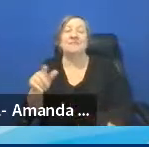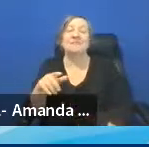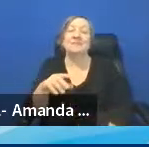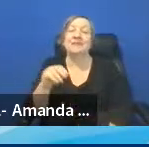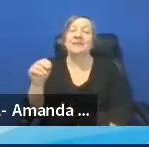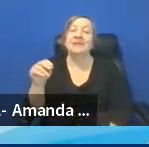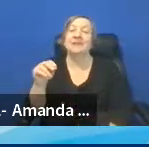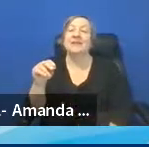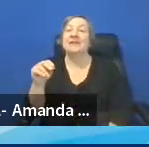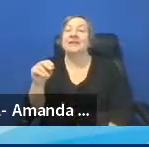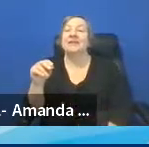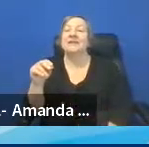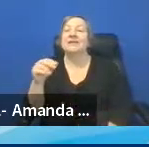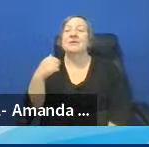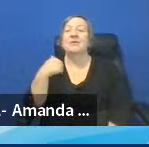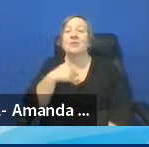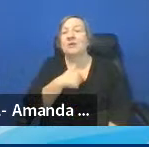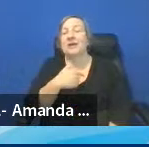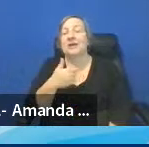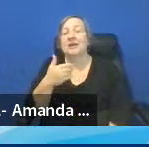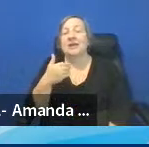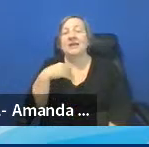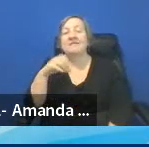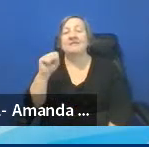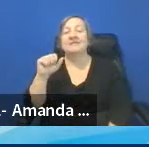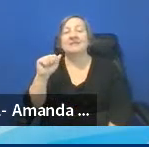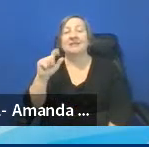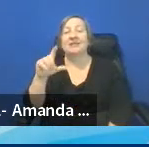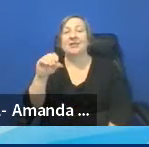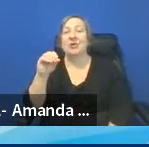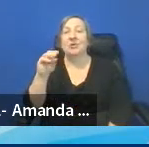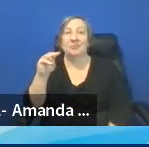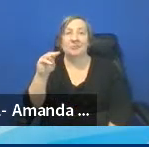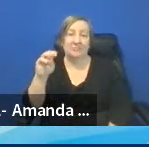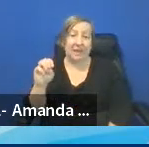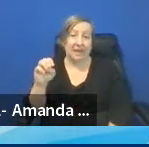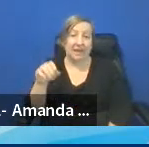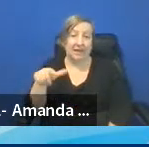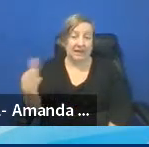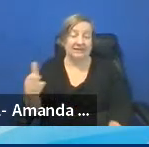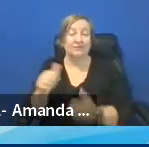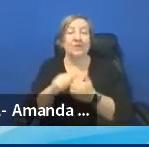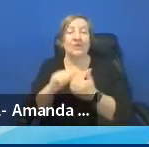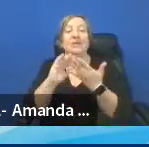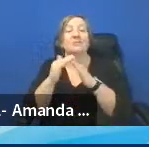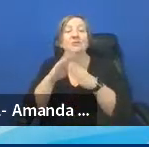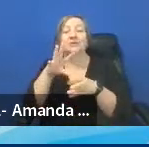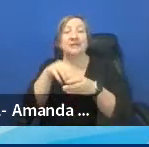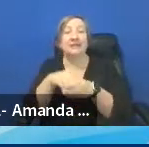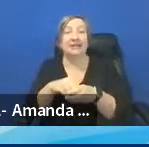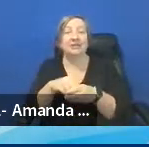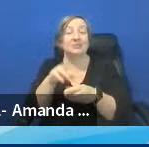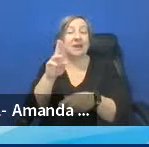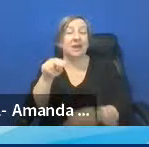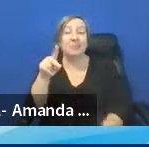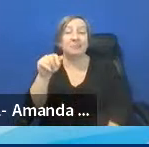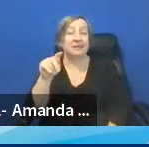And we have Salome up next with a community engagement